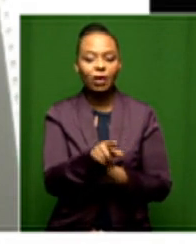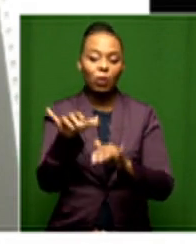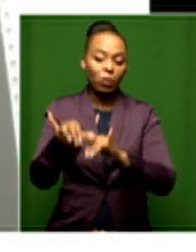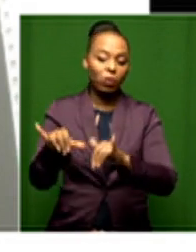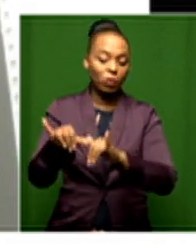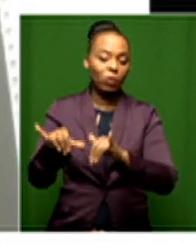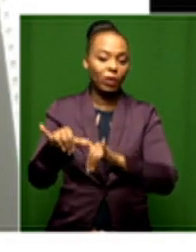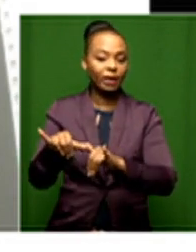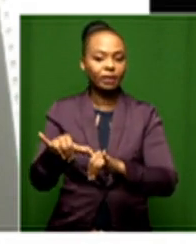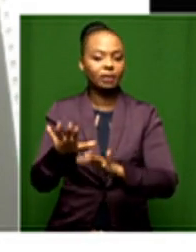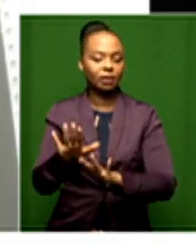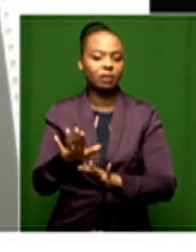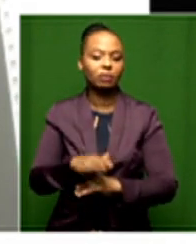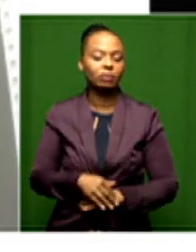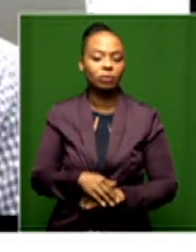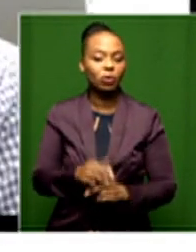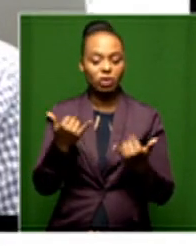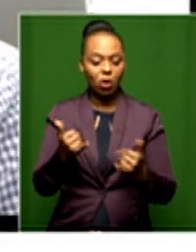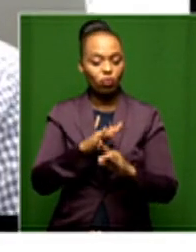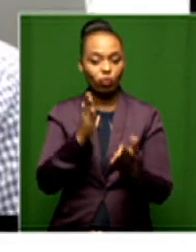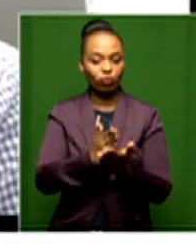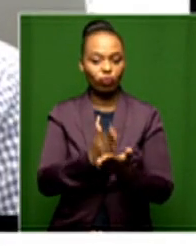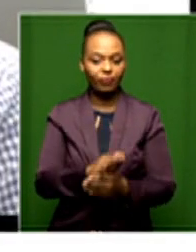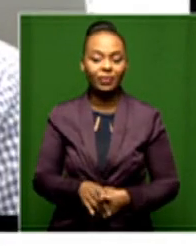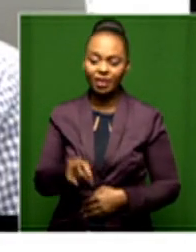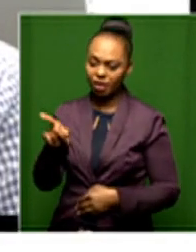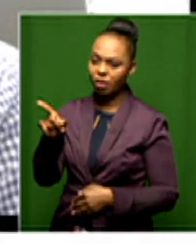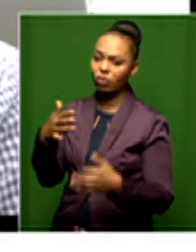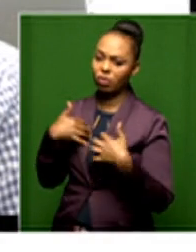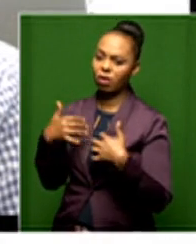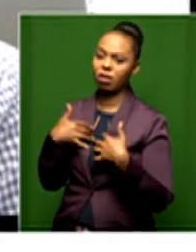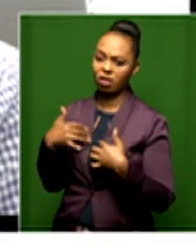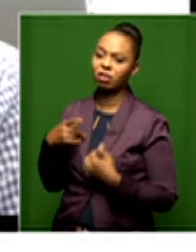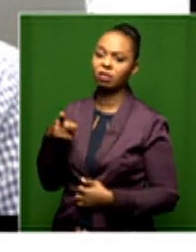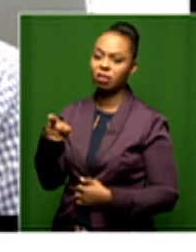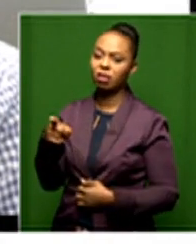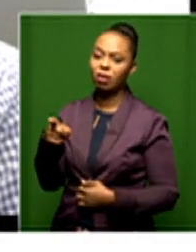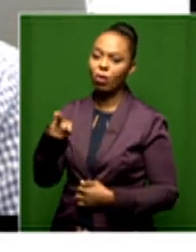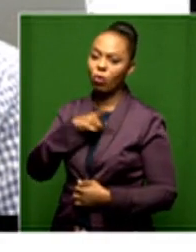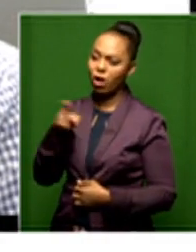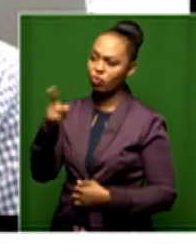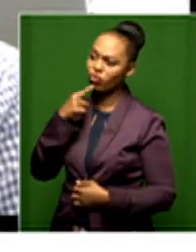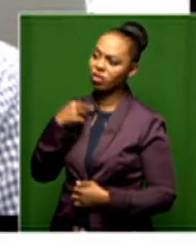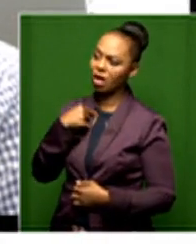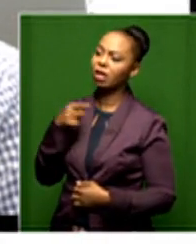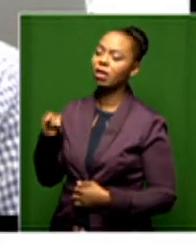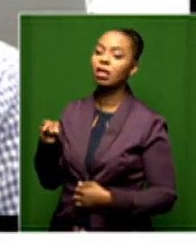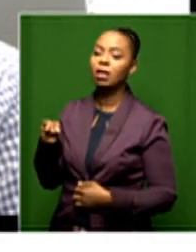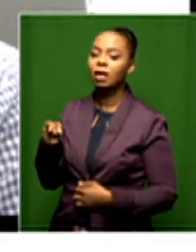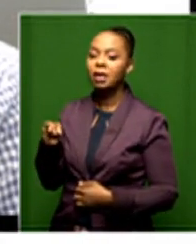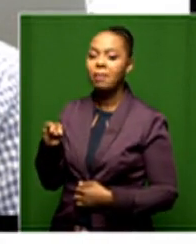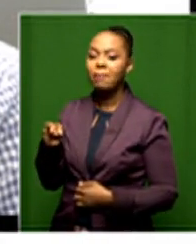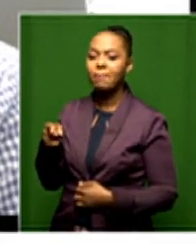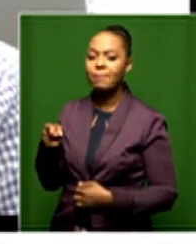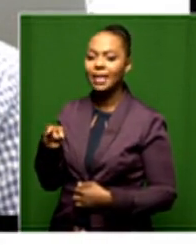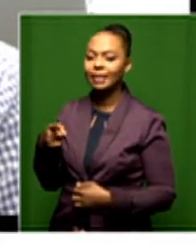for that to be determined. Yeah, which is a bit worrisome, because I suppose when you say that this is something